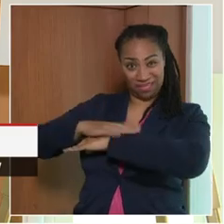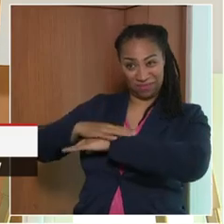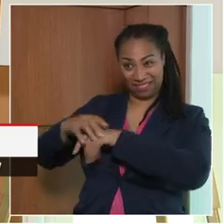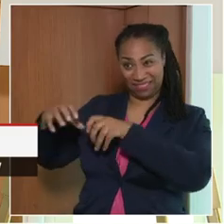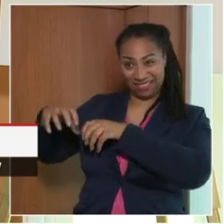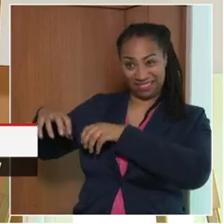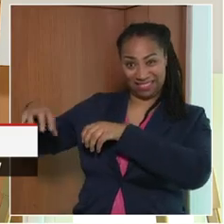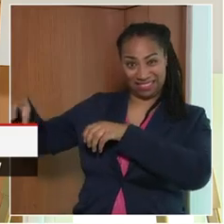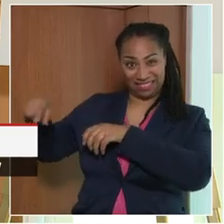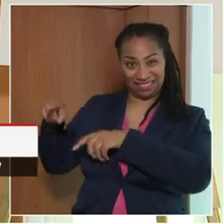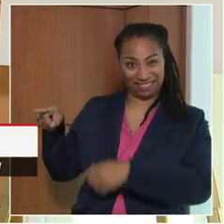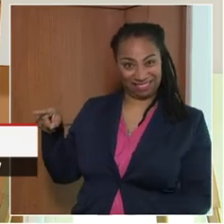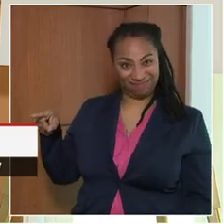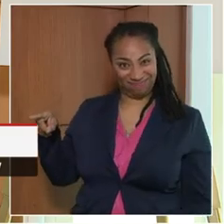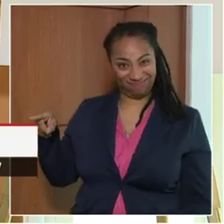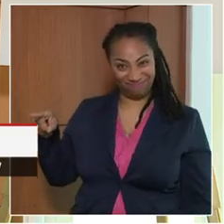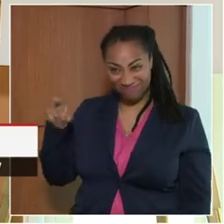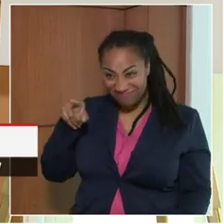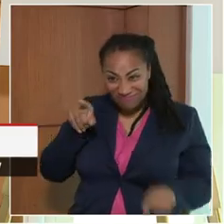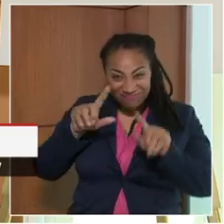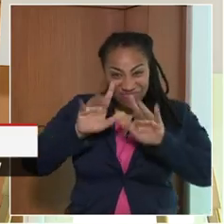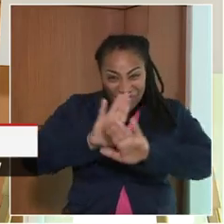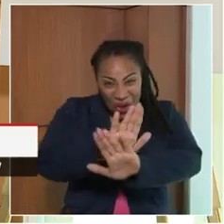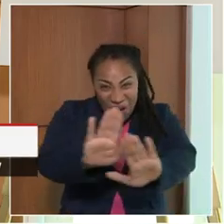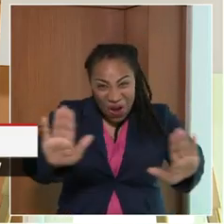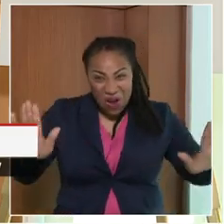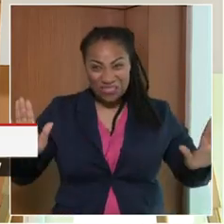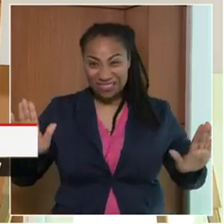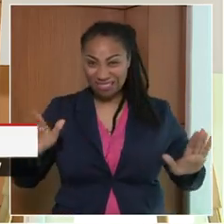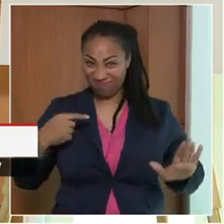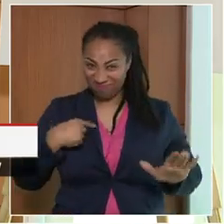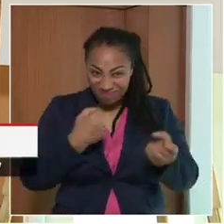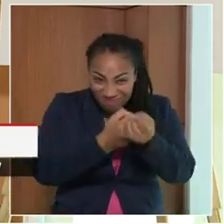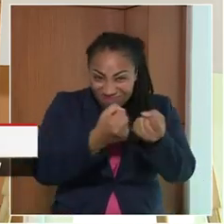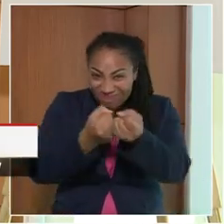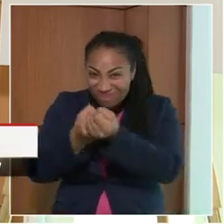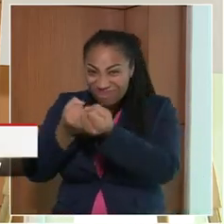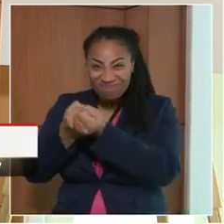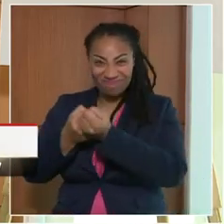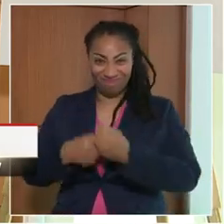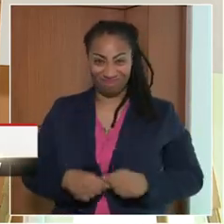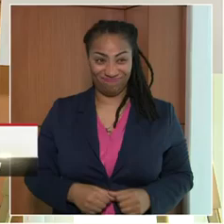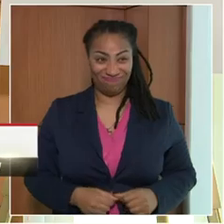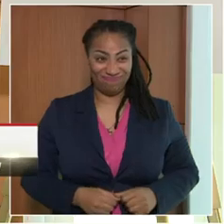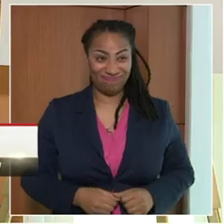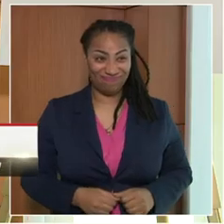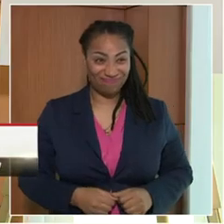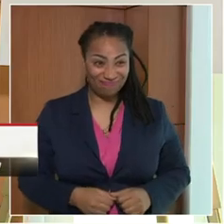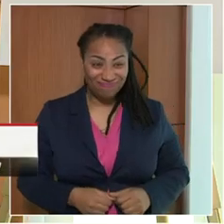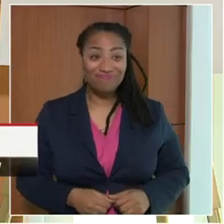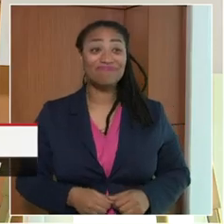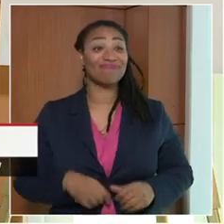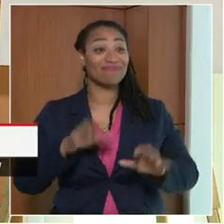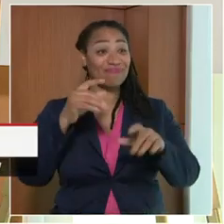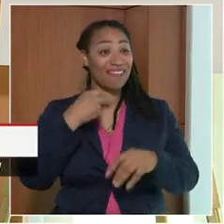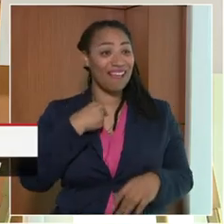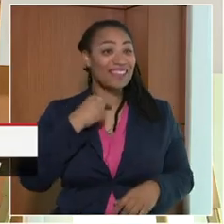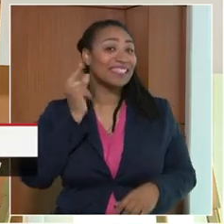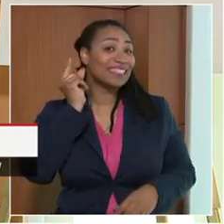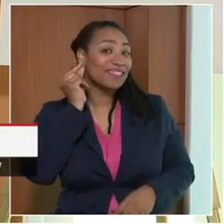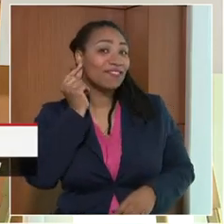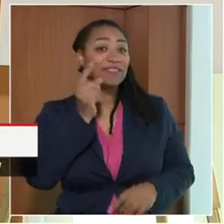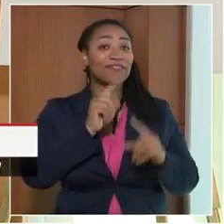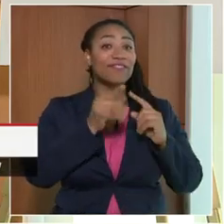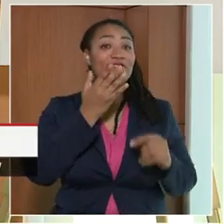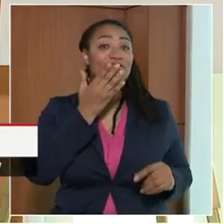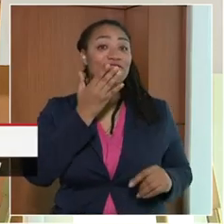palette, my earrings, that have a different color. And it's to remind us all that we have